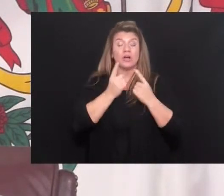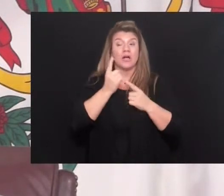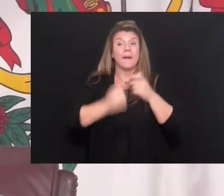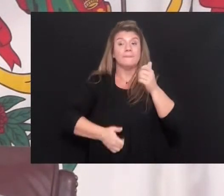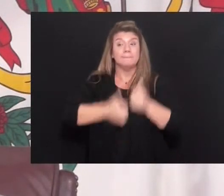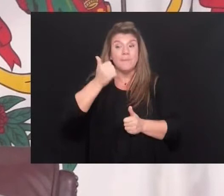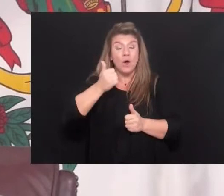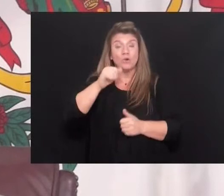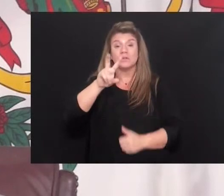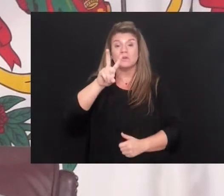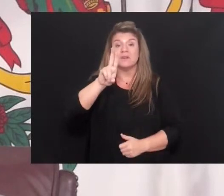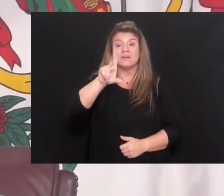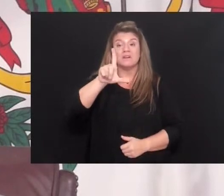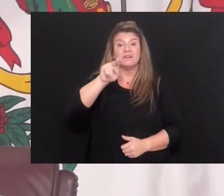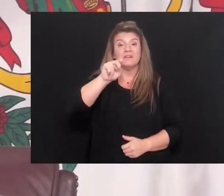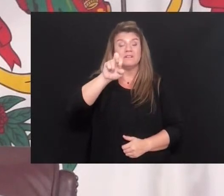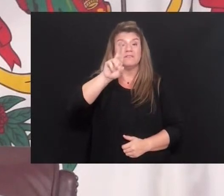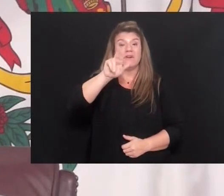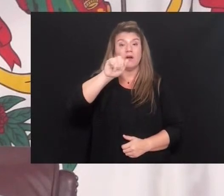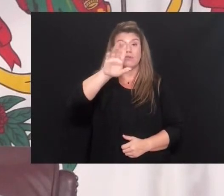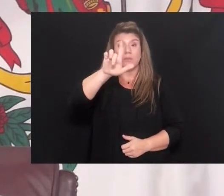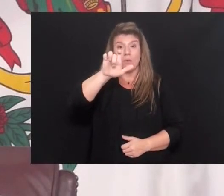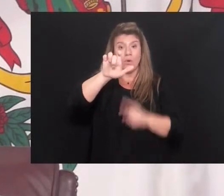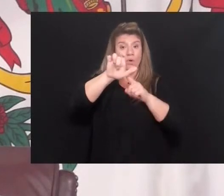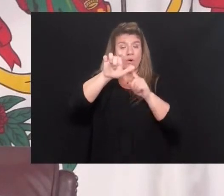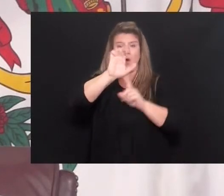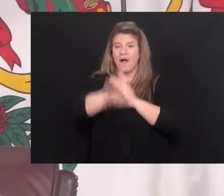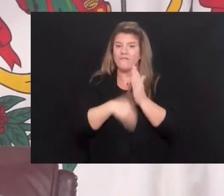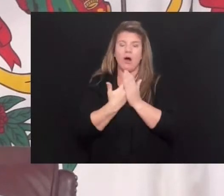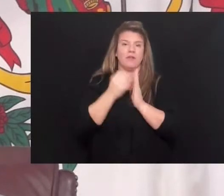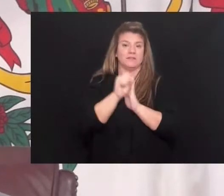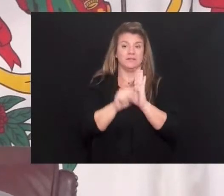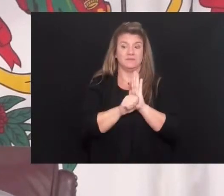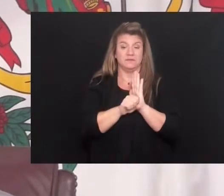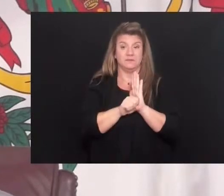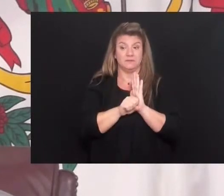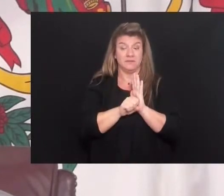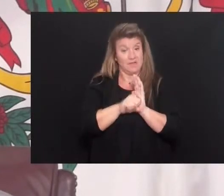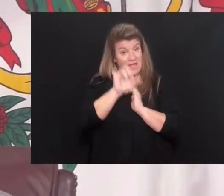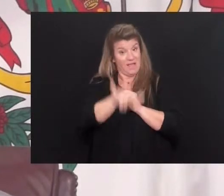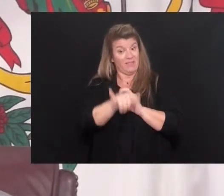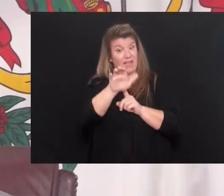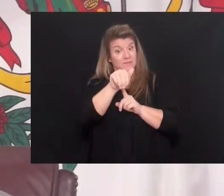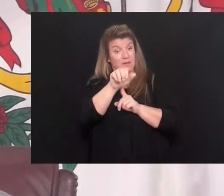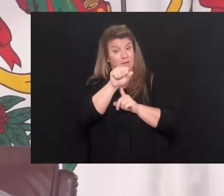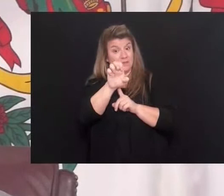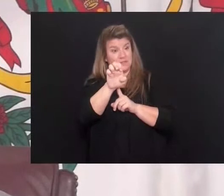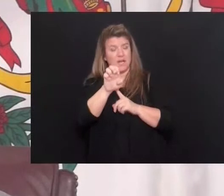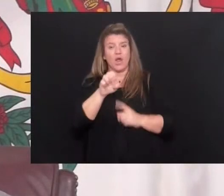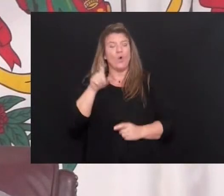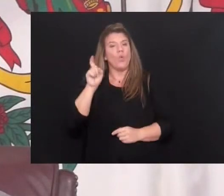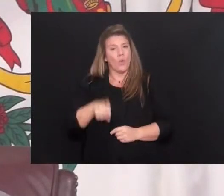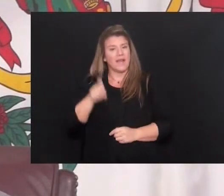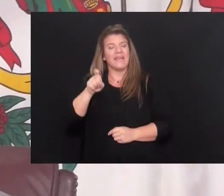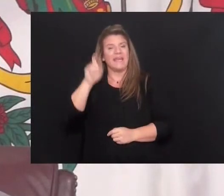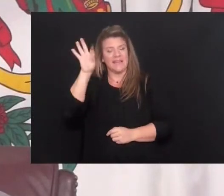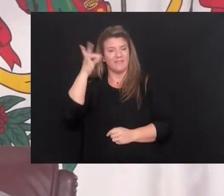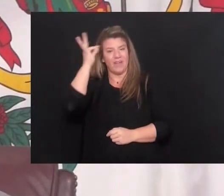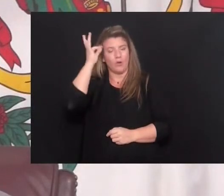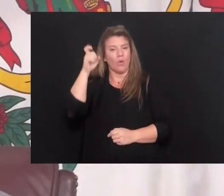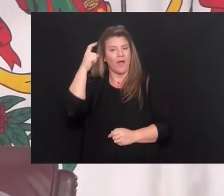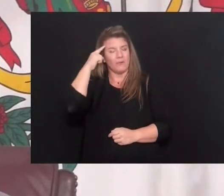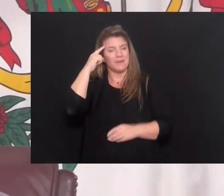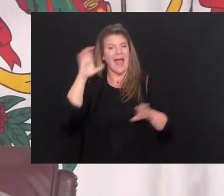most vulnerable of all states, you know, and if that be the case, you know, we need the federal government